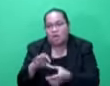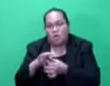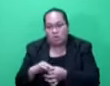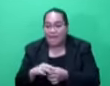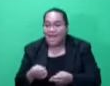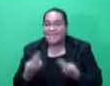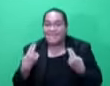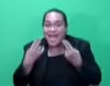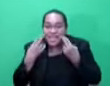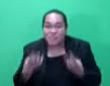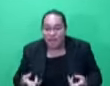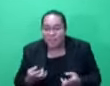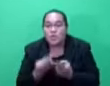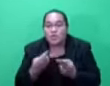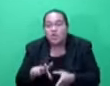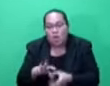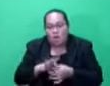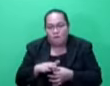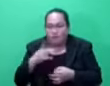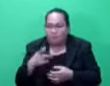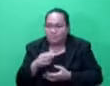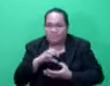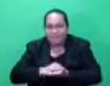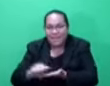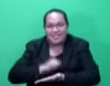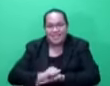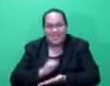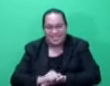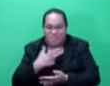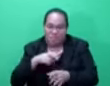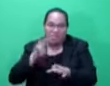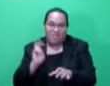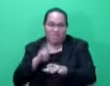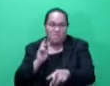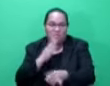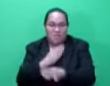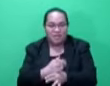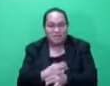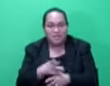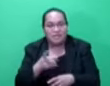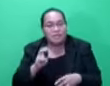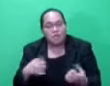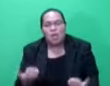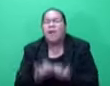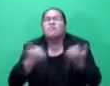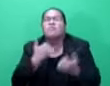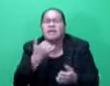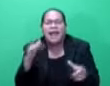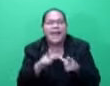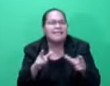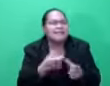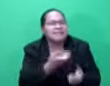natural resources they can use for their livelihood going forward, but there are too many licenses that are inhibiting this.